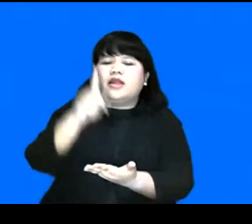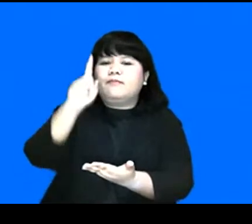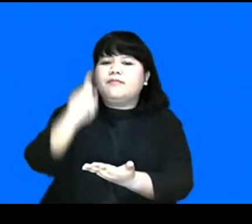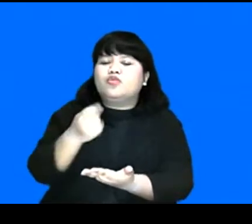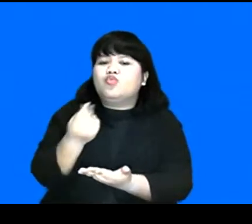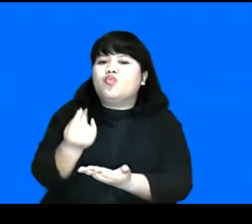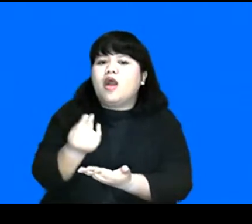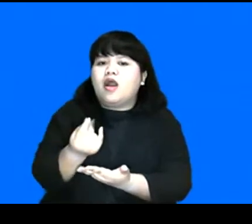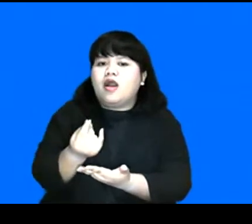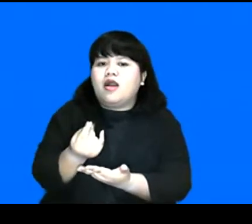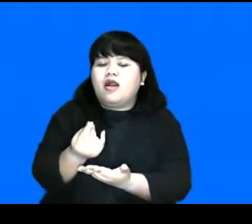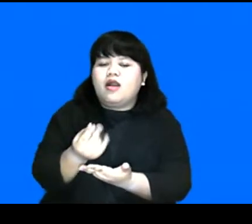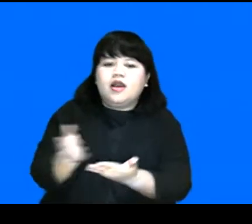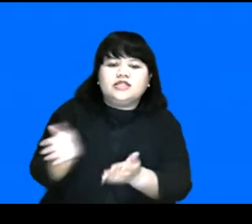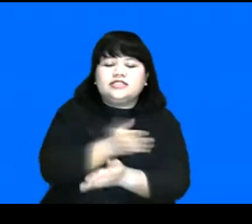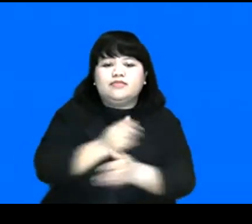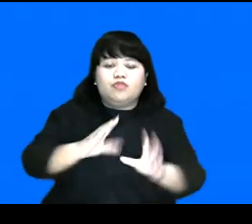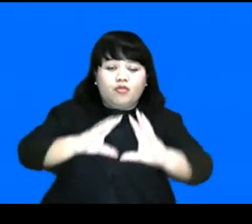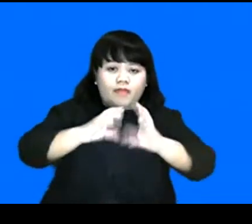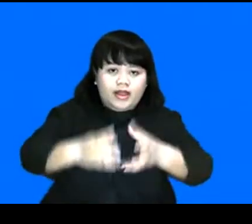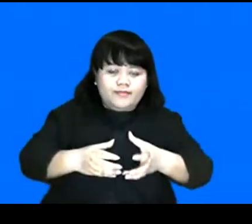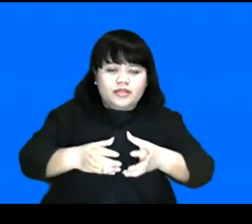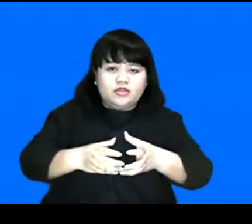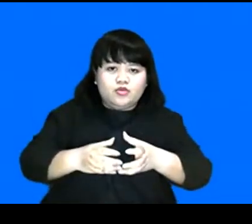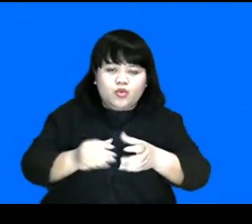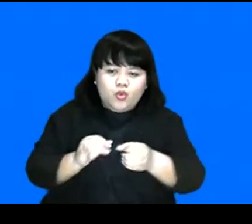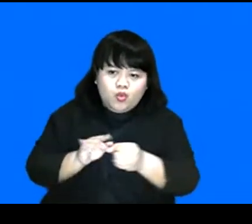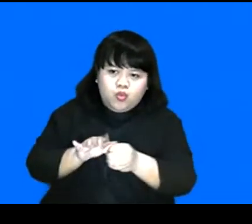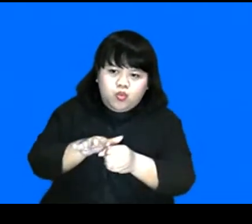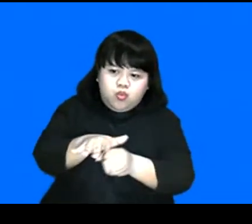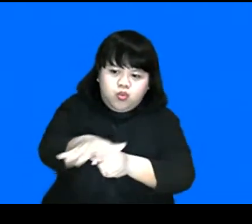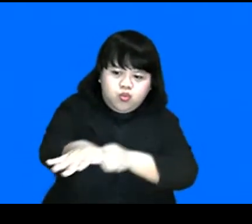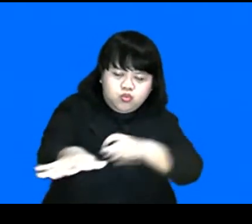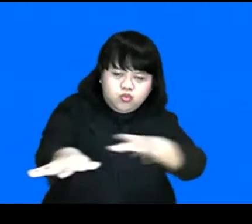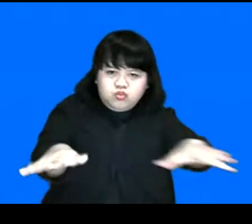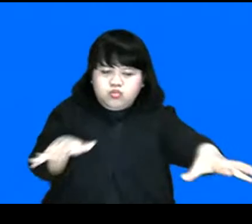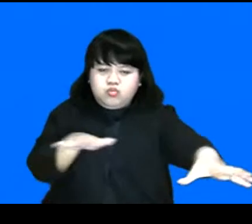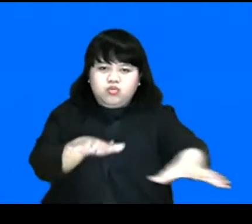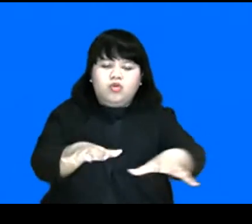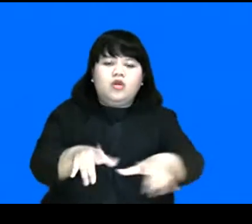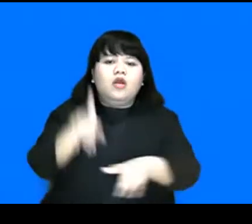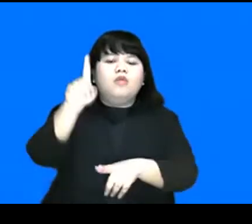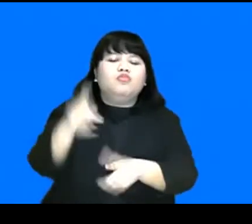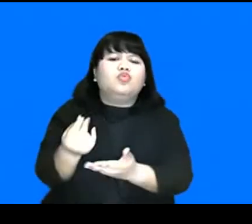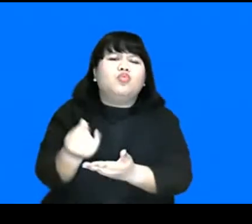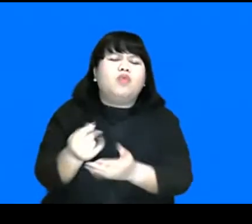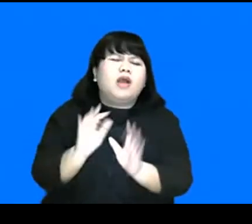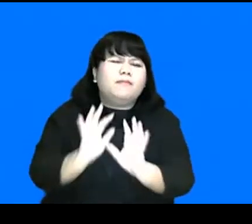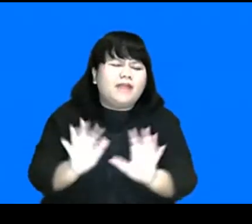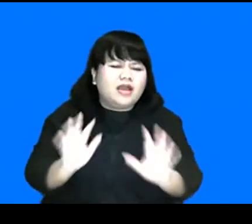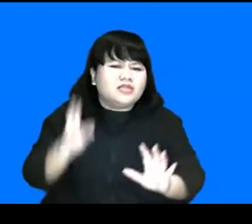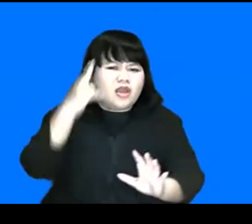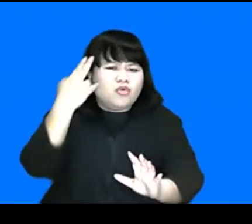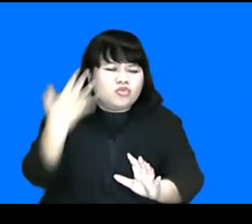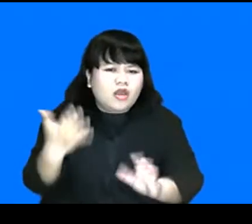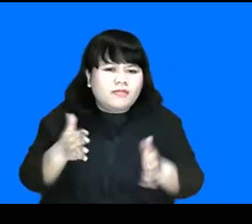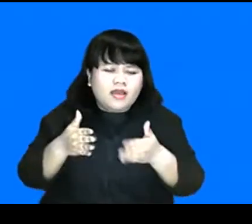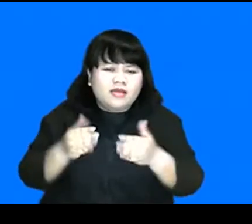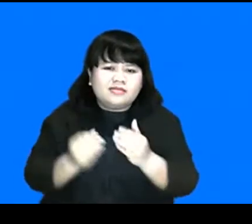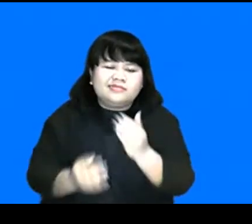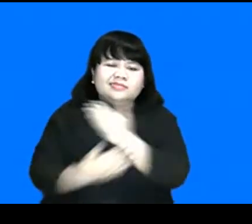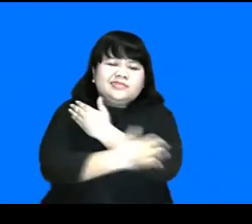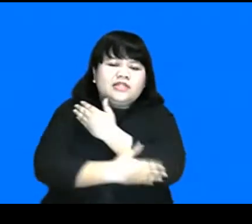us, we already need a lot of money, especially for the developing countries in terms of healthcare and in terms